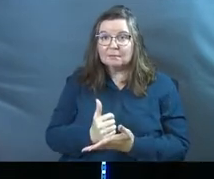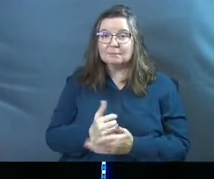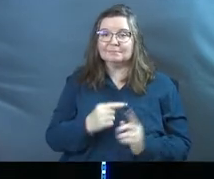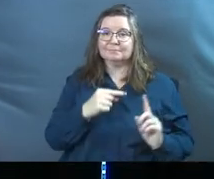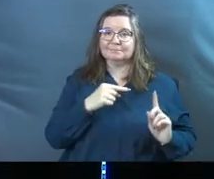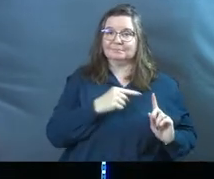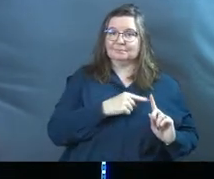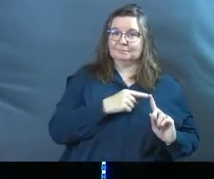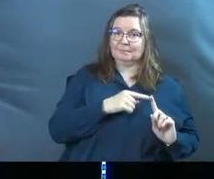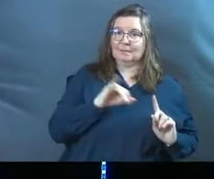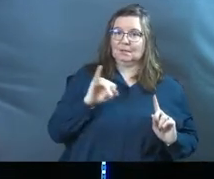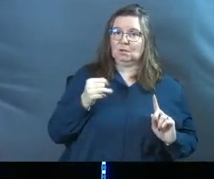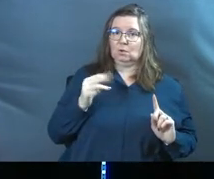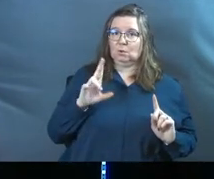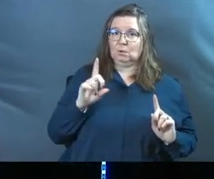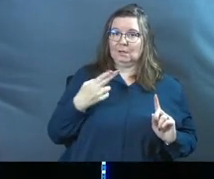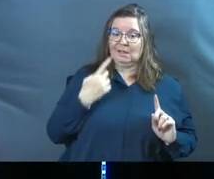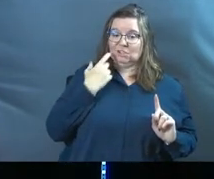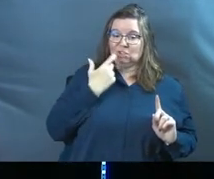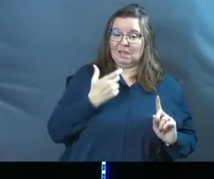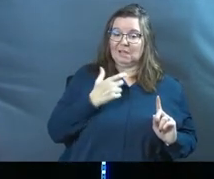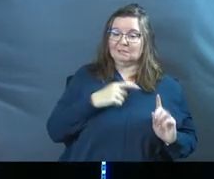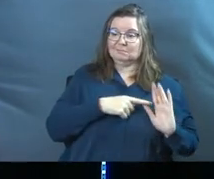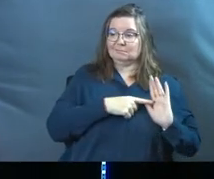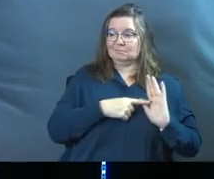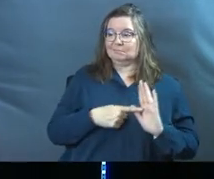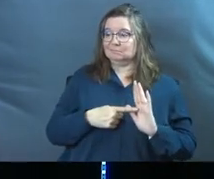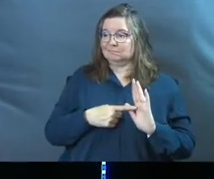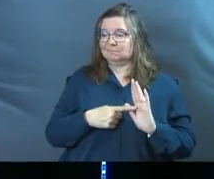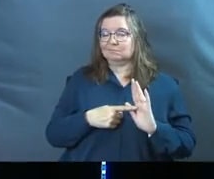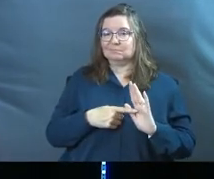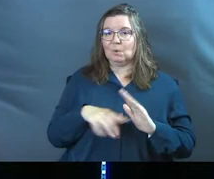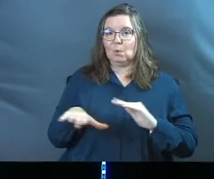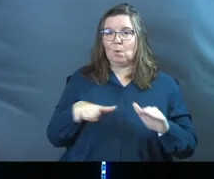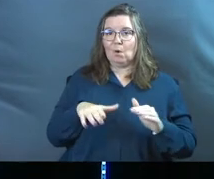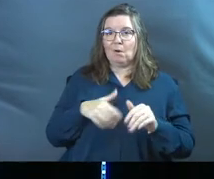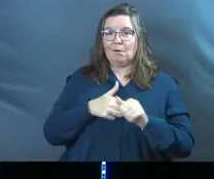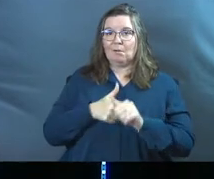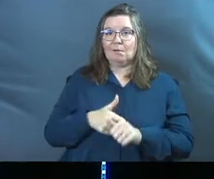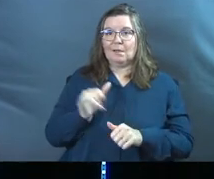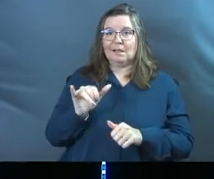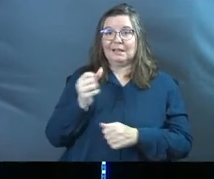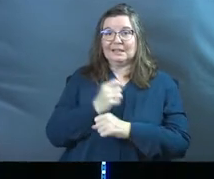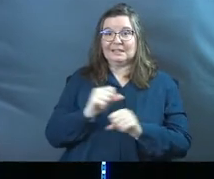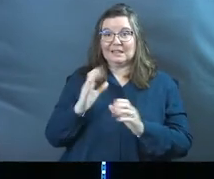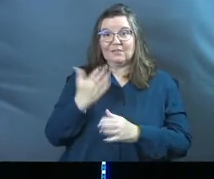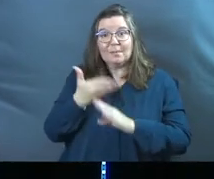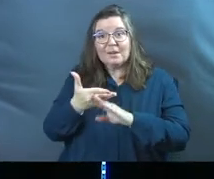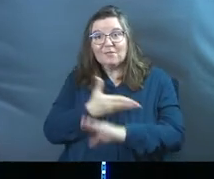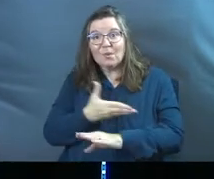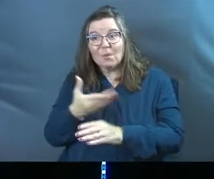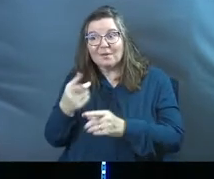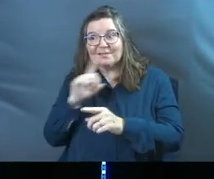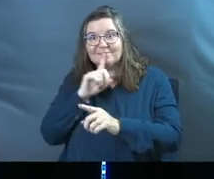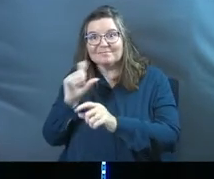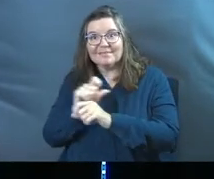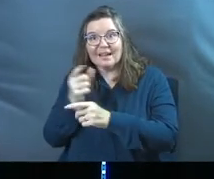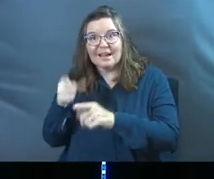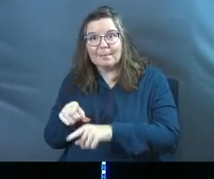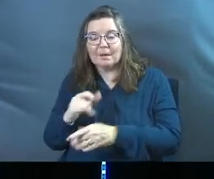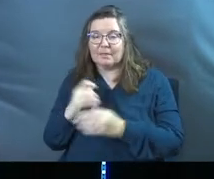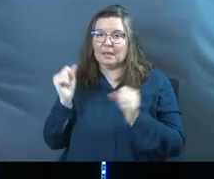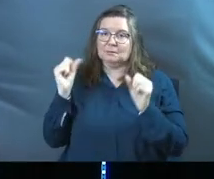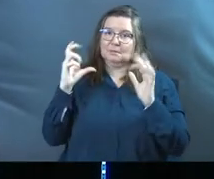Judah just walked in the way of the Savior before he even knew about a Savior.